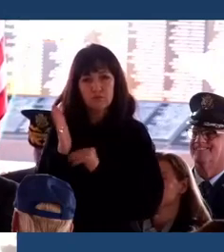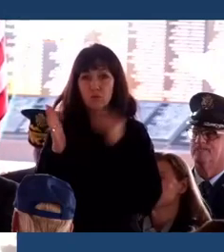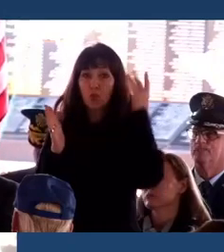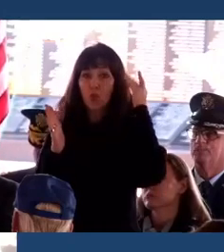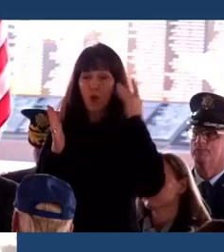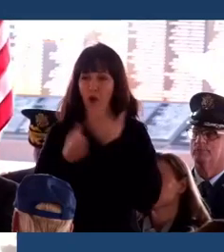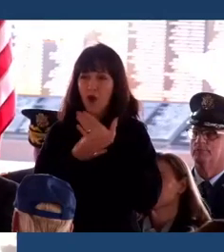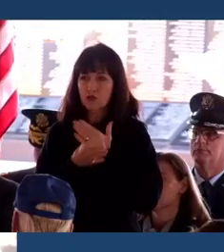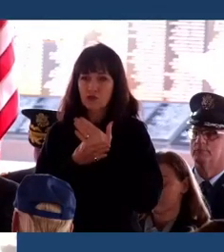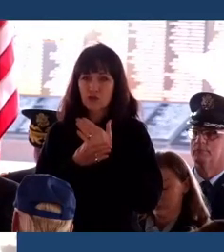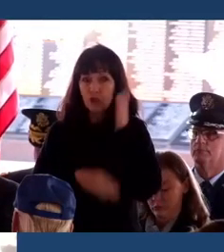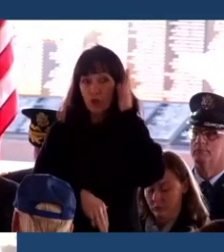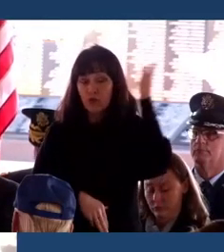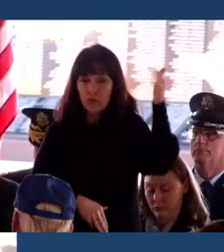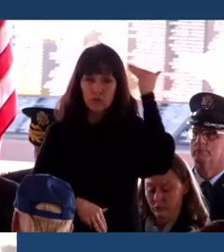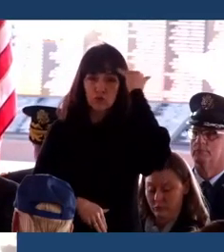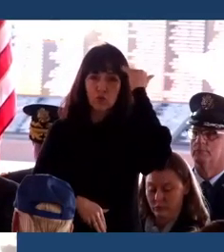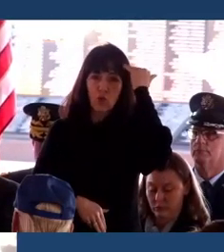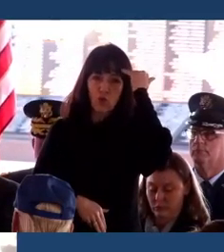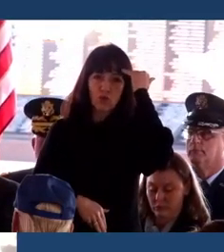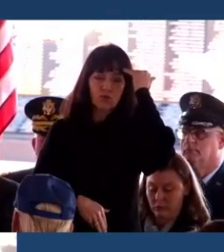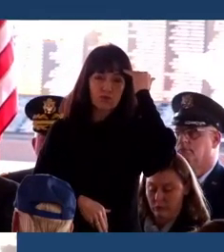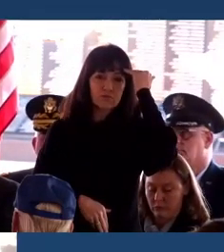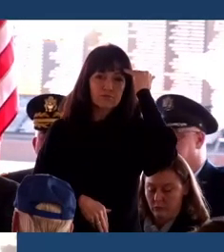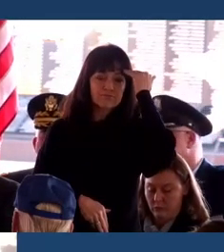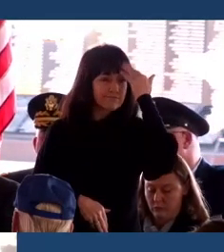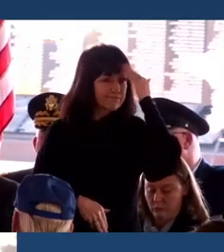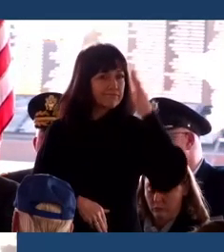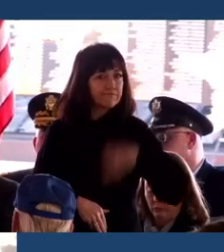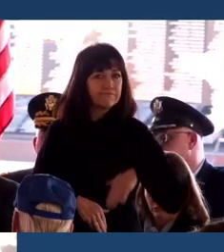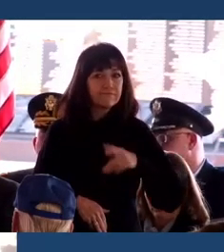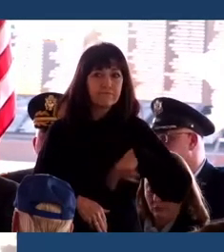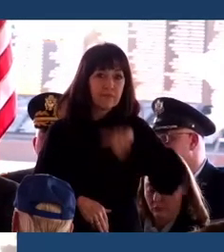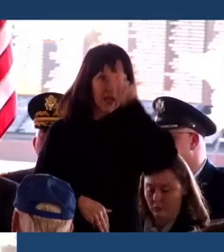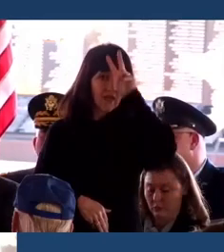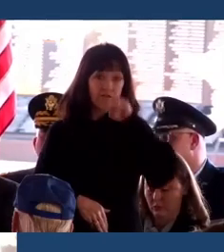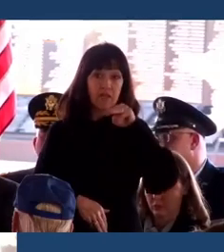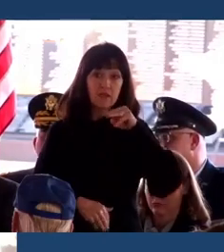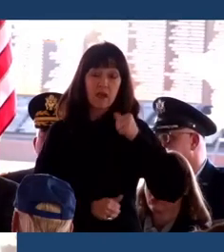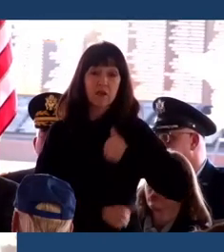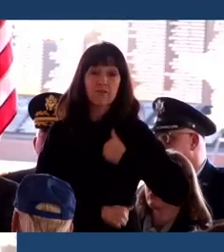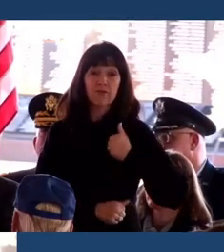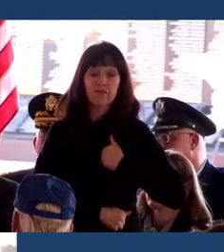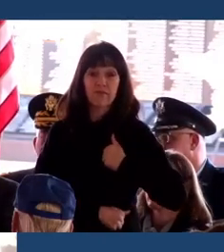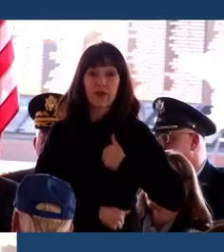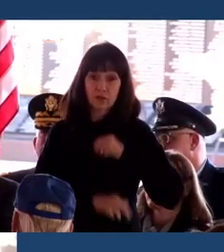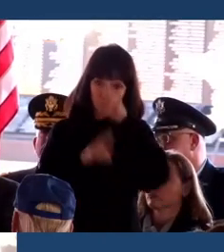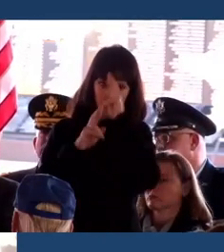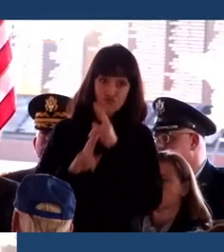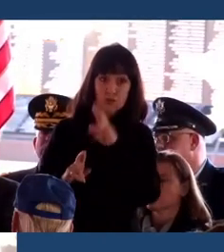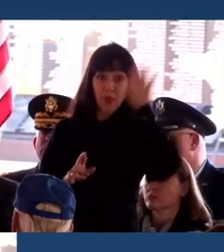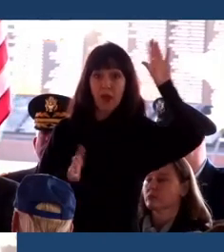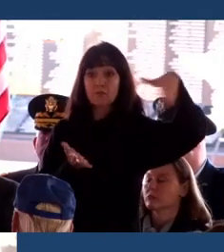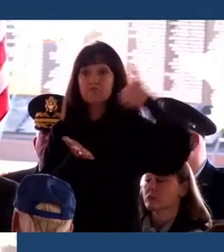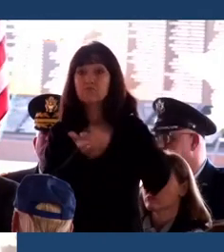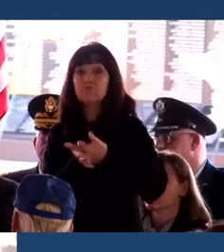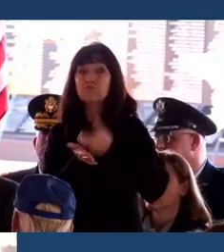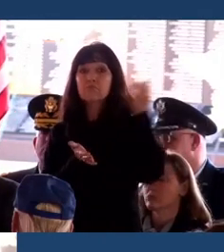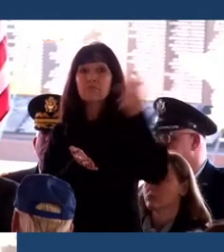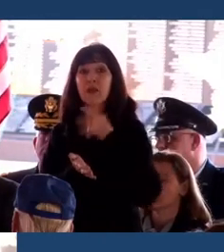days like today. As we know, our Vietnam veterans were not treated with the respect they deserve when they returned